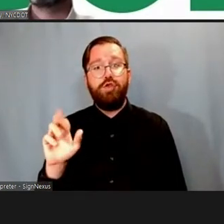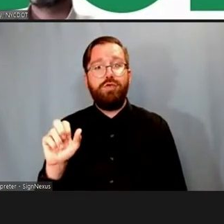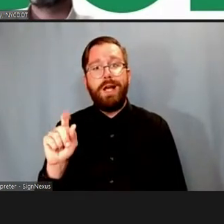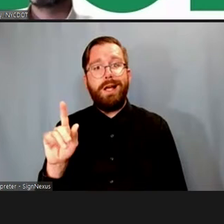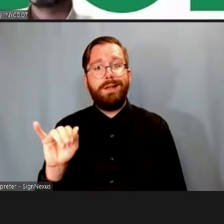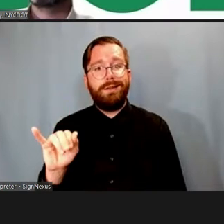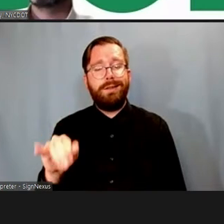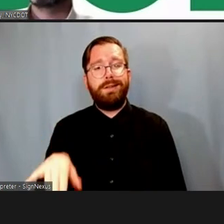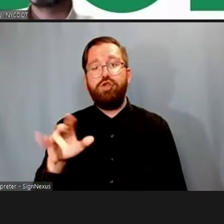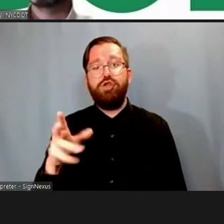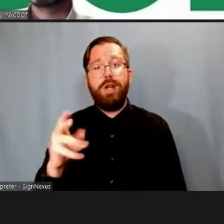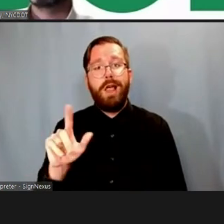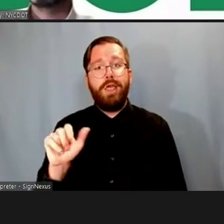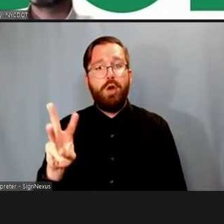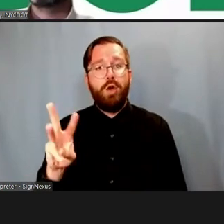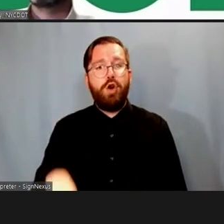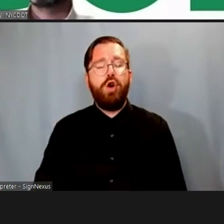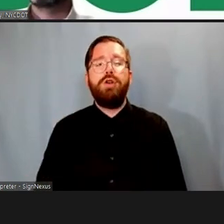john law